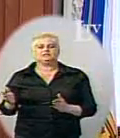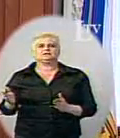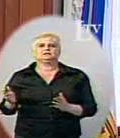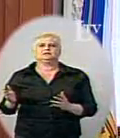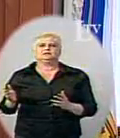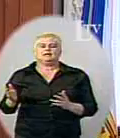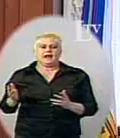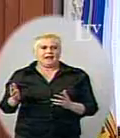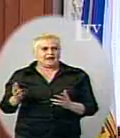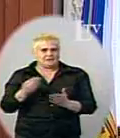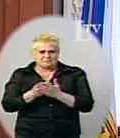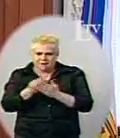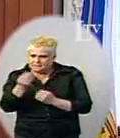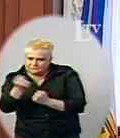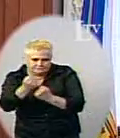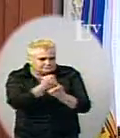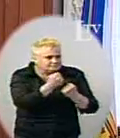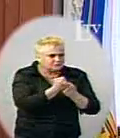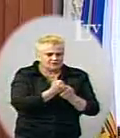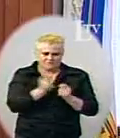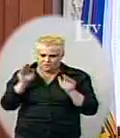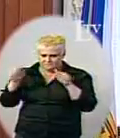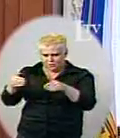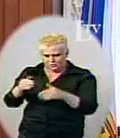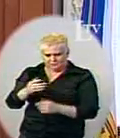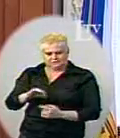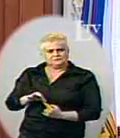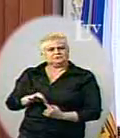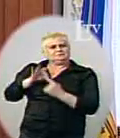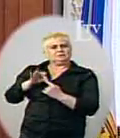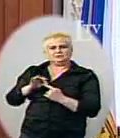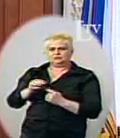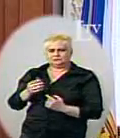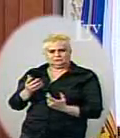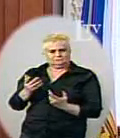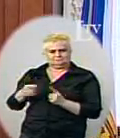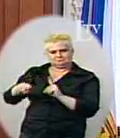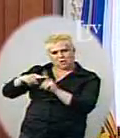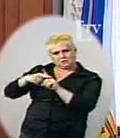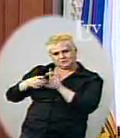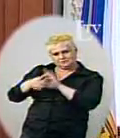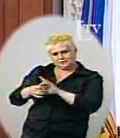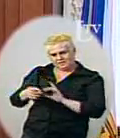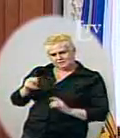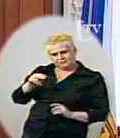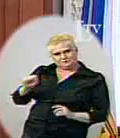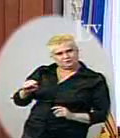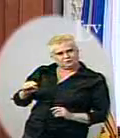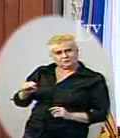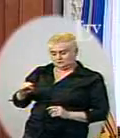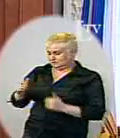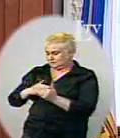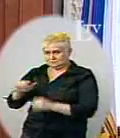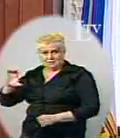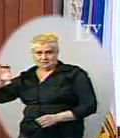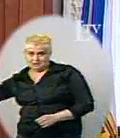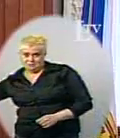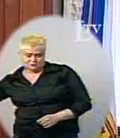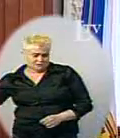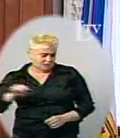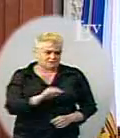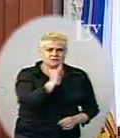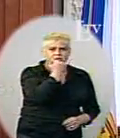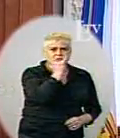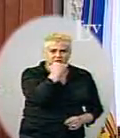that recognizes the unique strengths and advantages of this province from Cape Breton to Yarmouth.